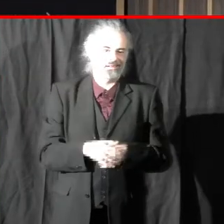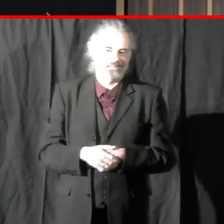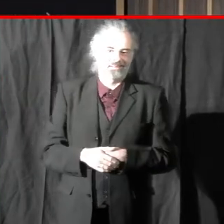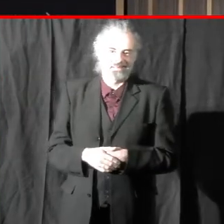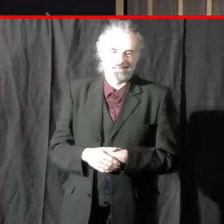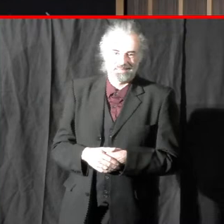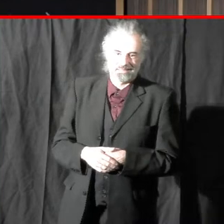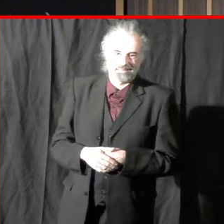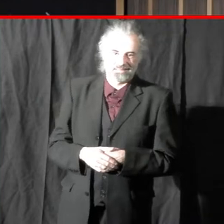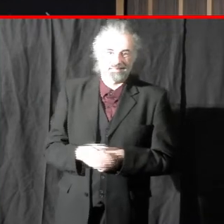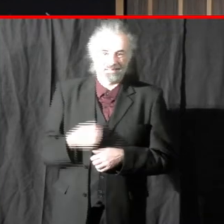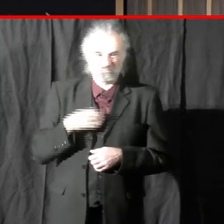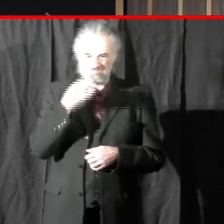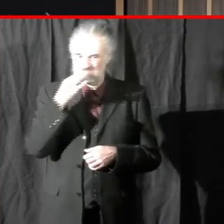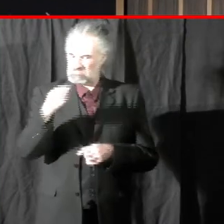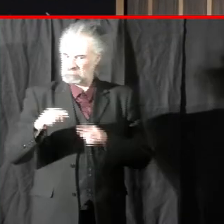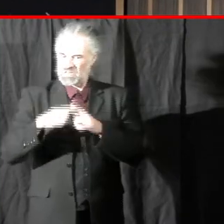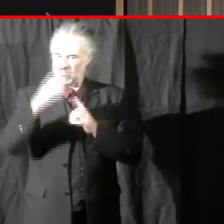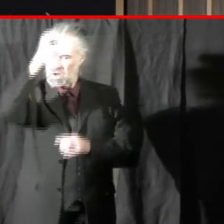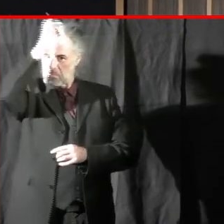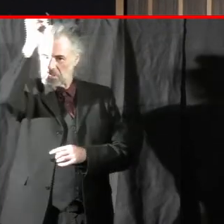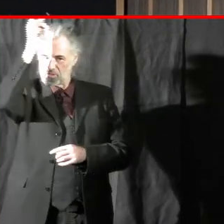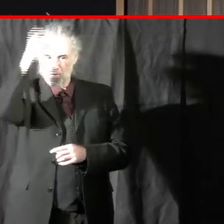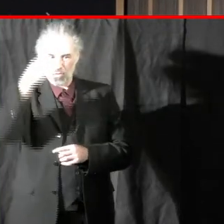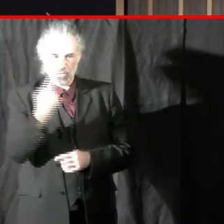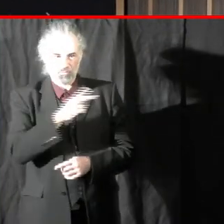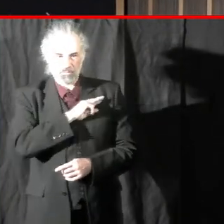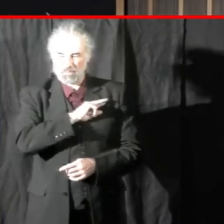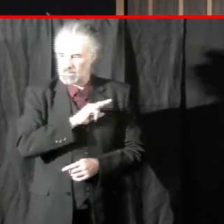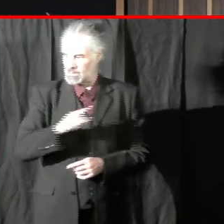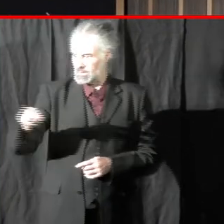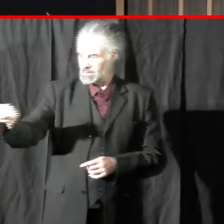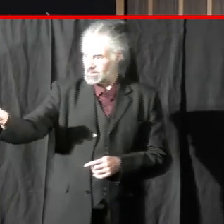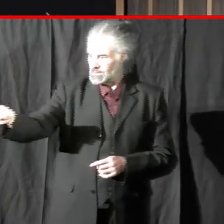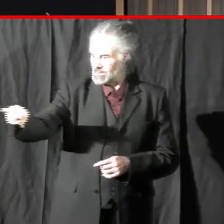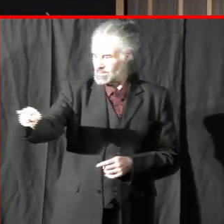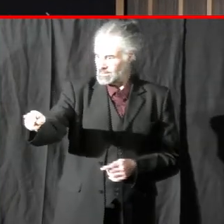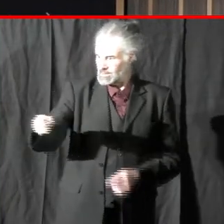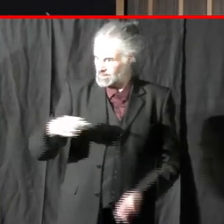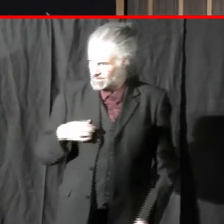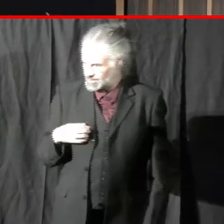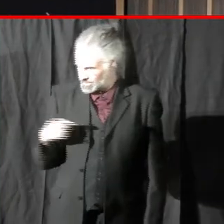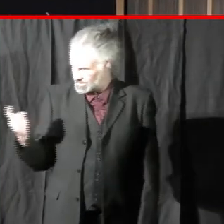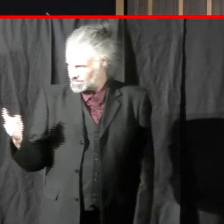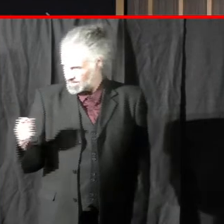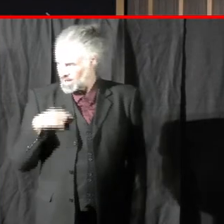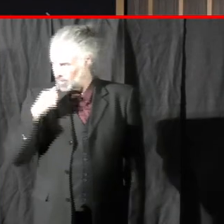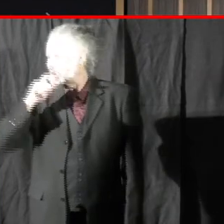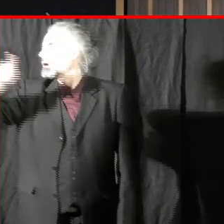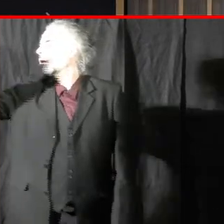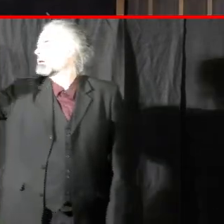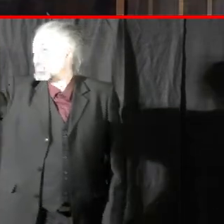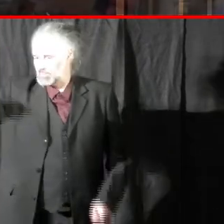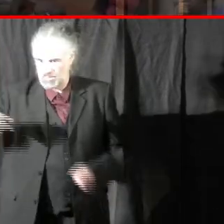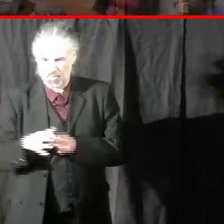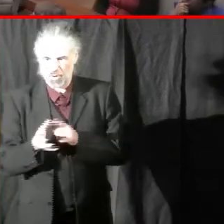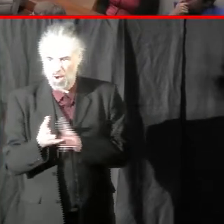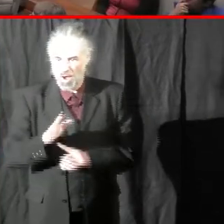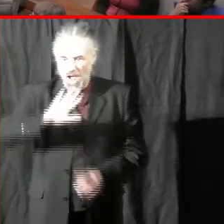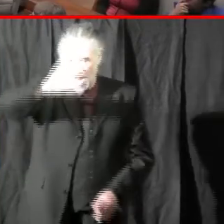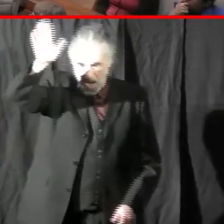anybody else have a different view of who might be responsible? I'm going to come up here, and then I'm going to come to you, Paul. All right. Hello.